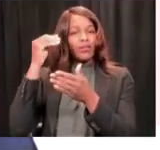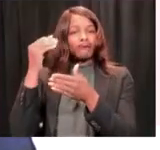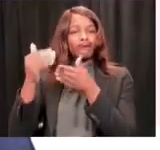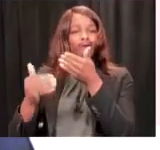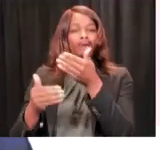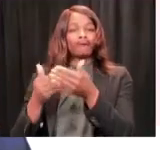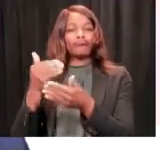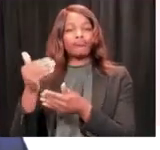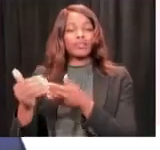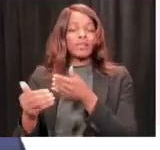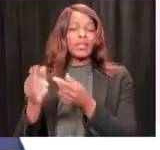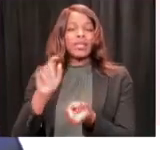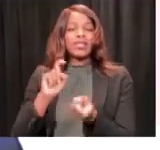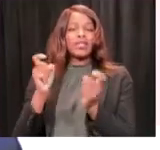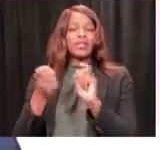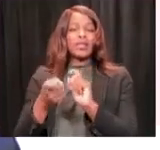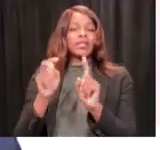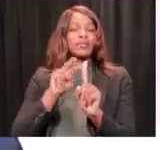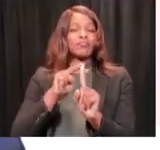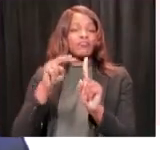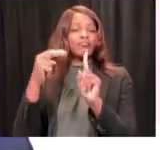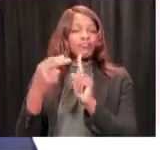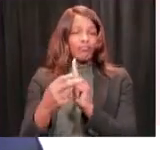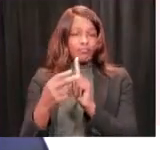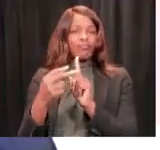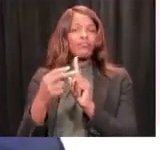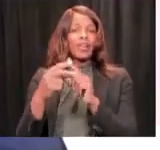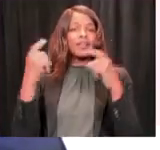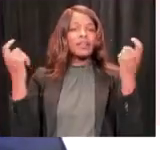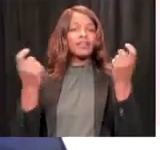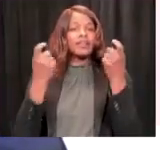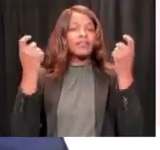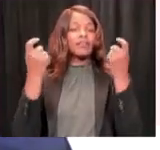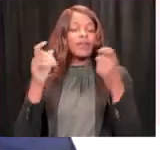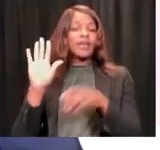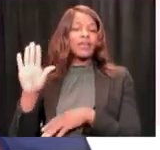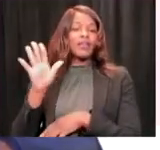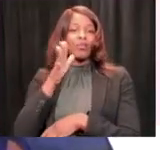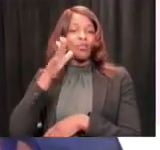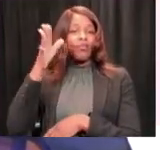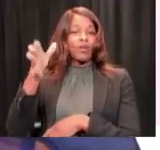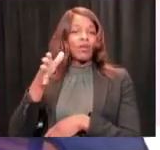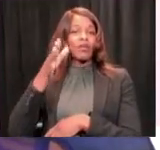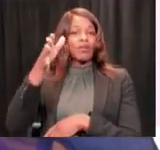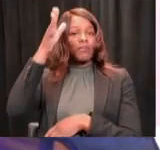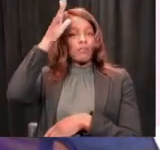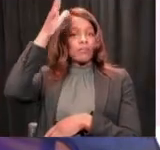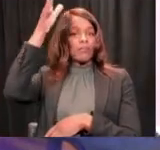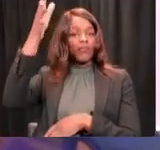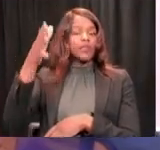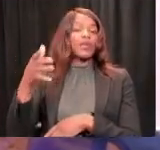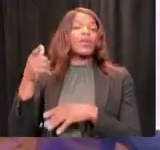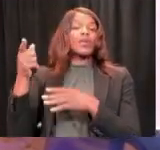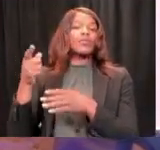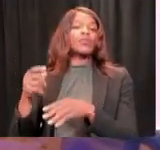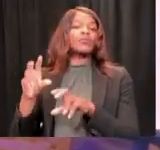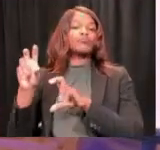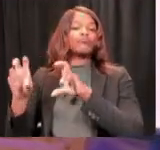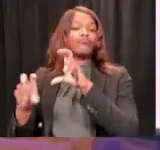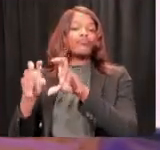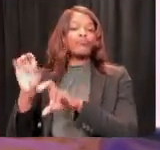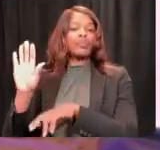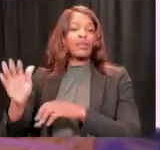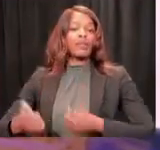to repack his bags and to celebrate his grandparents who poured into his life and to now try to be the